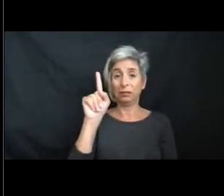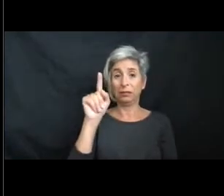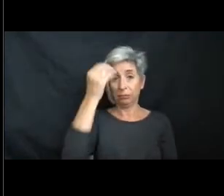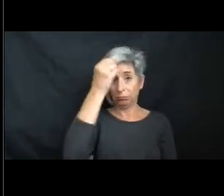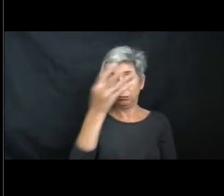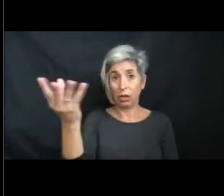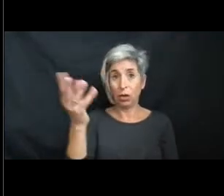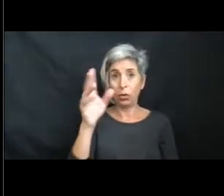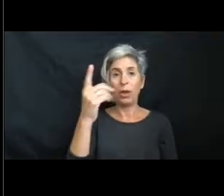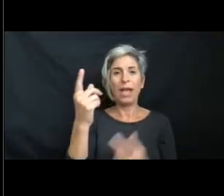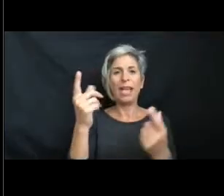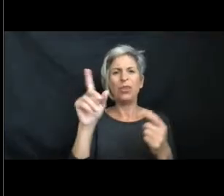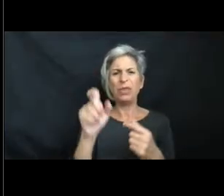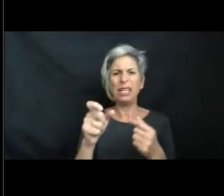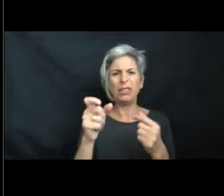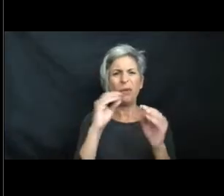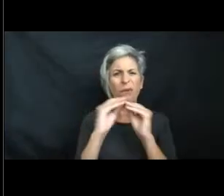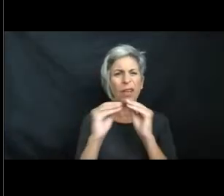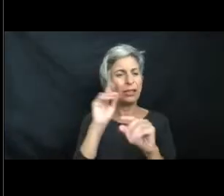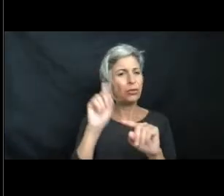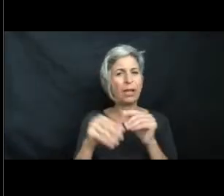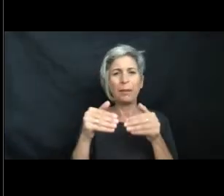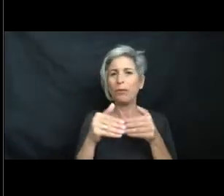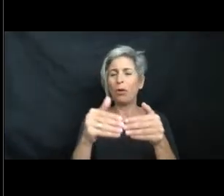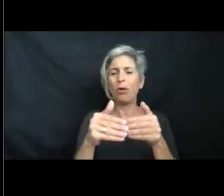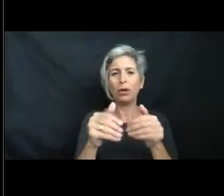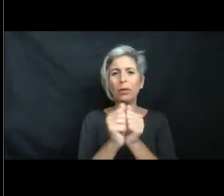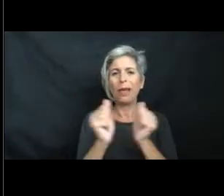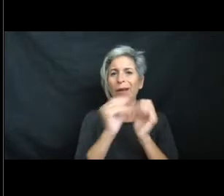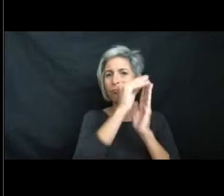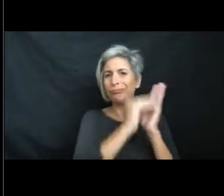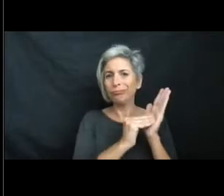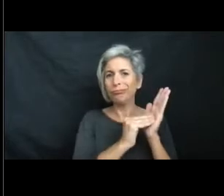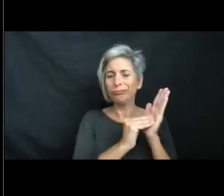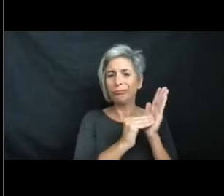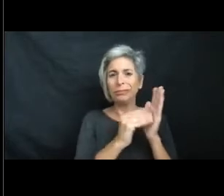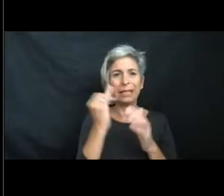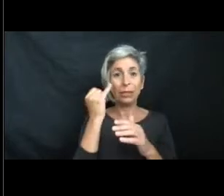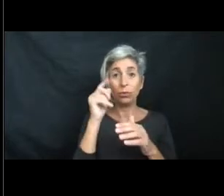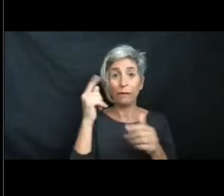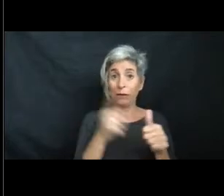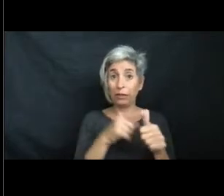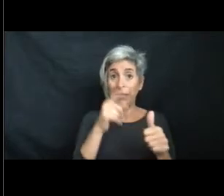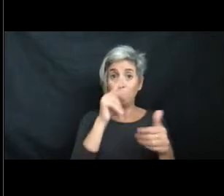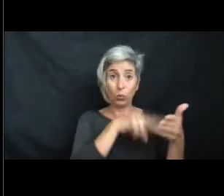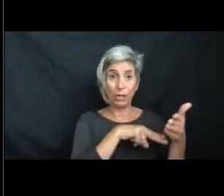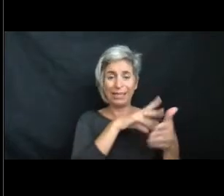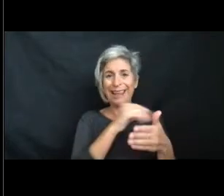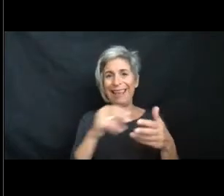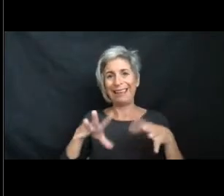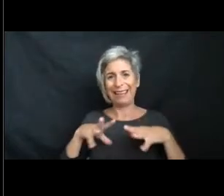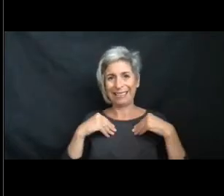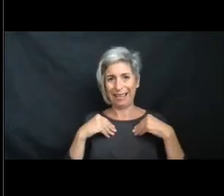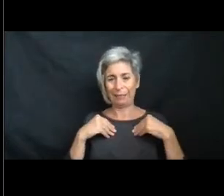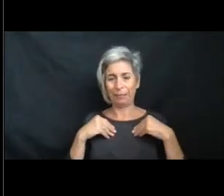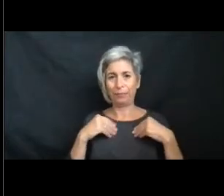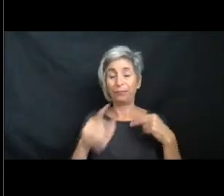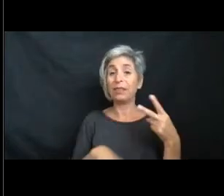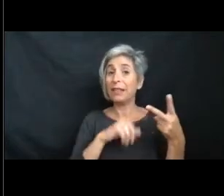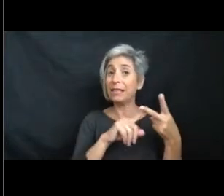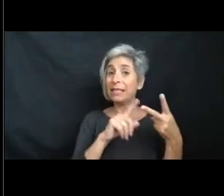to do something on this page and you can't move forward until you've read and accepted. This is the second option you can